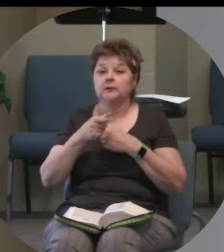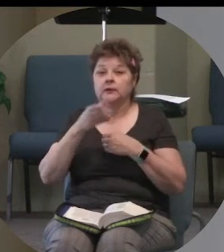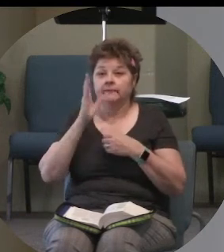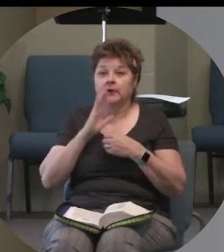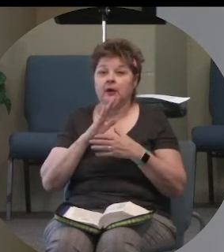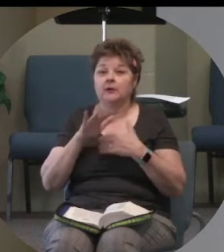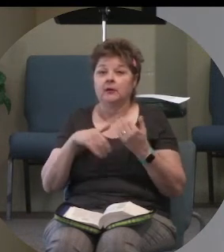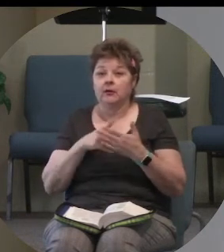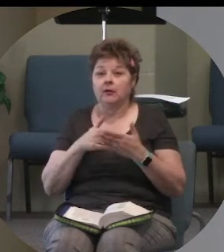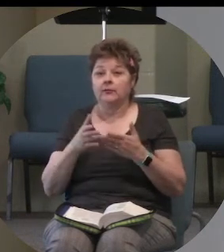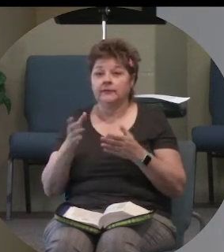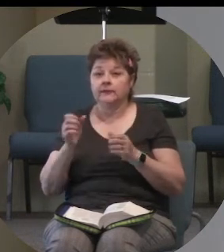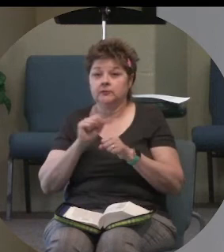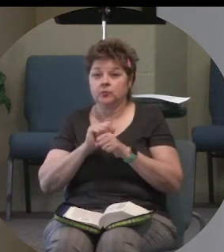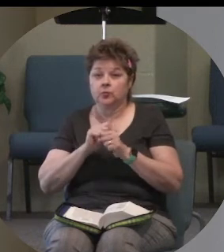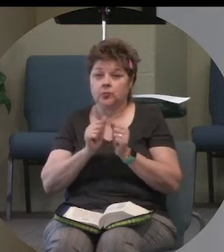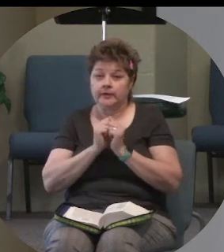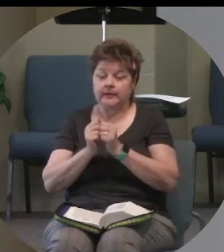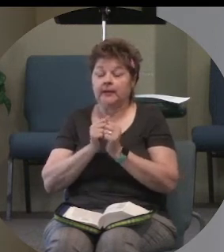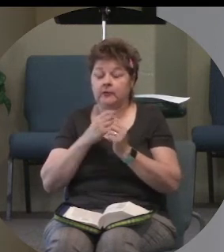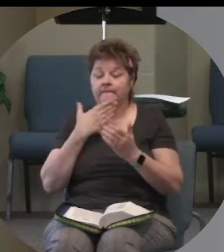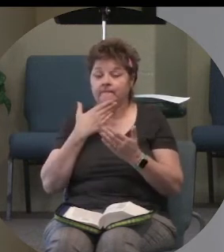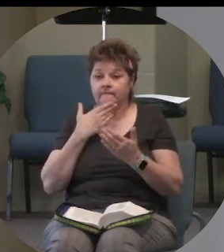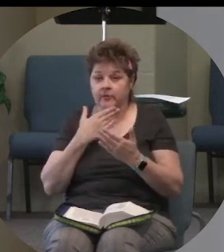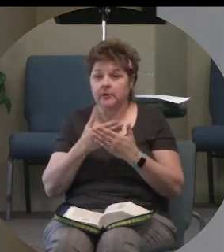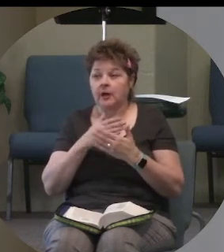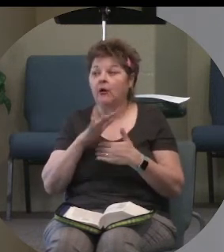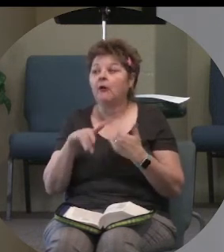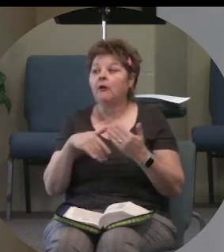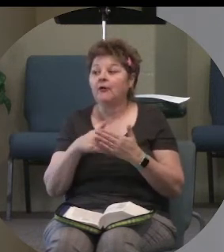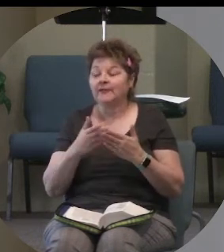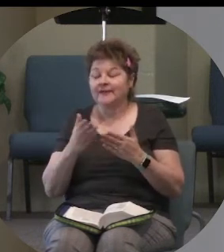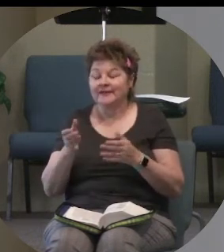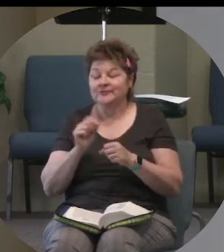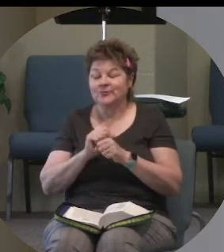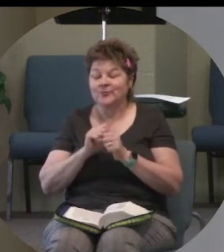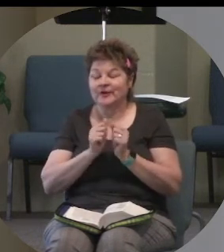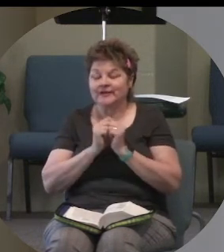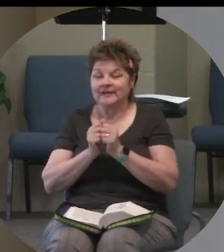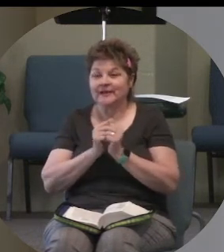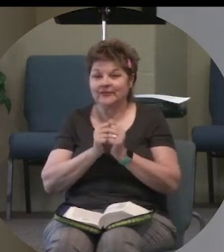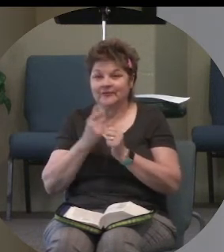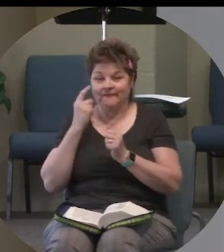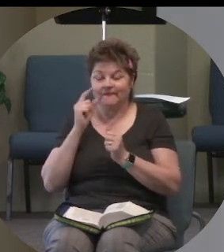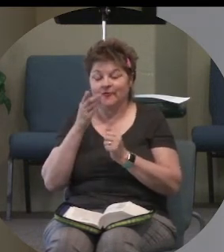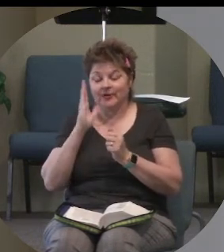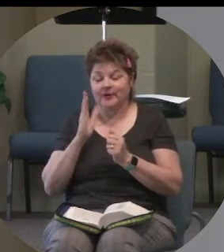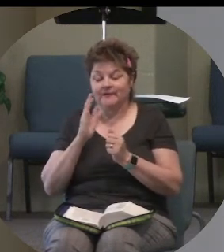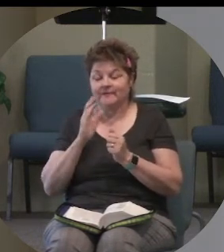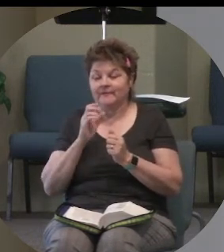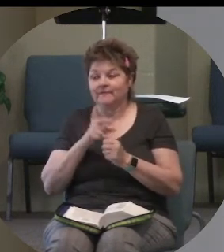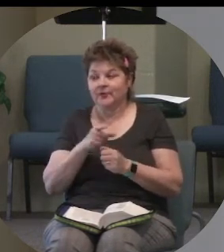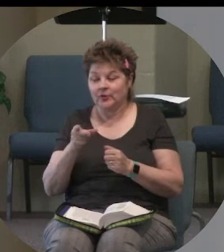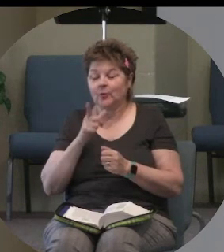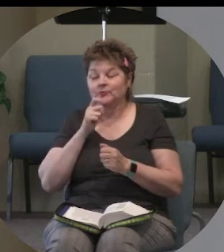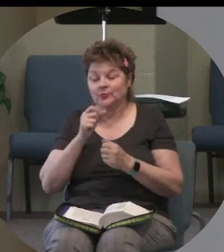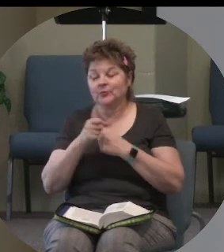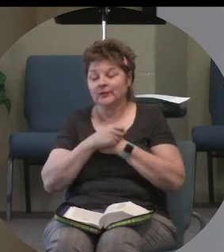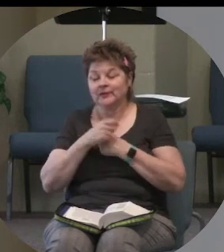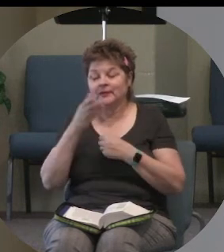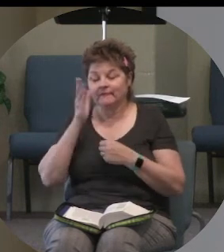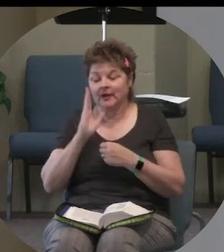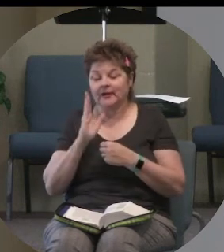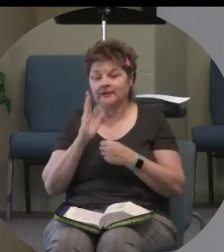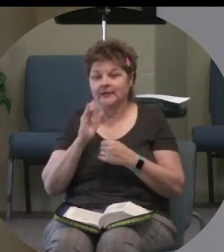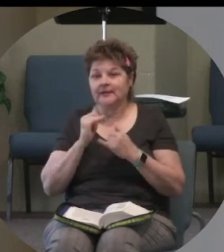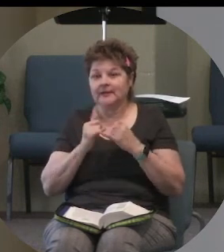good. All things work together for good for those who love God. And then the last